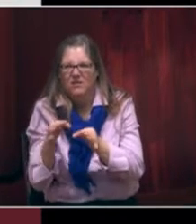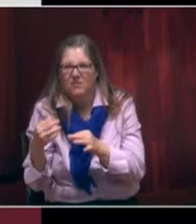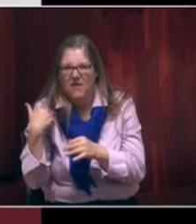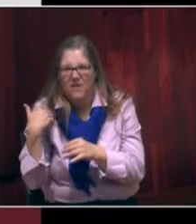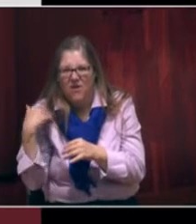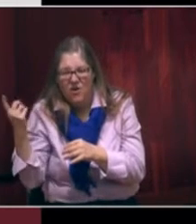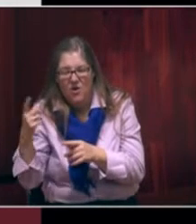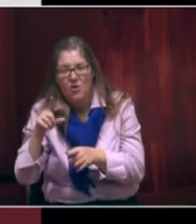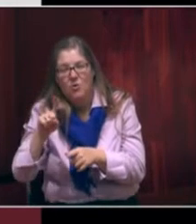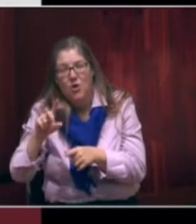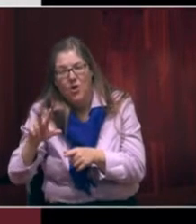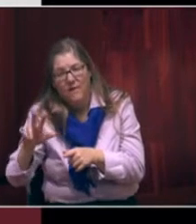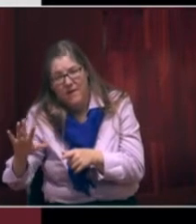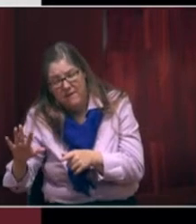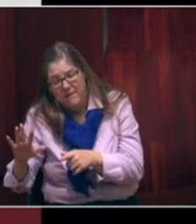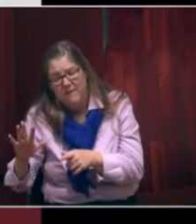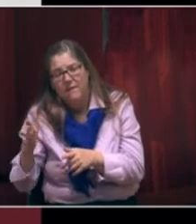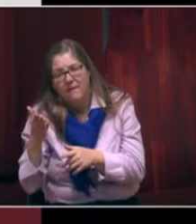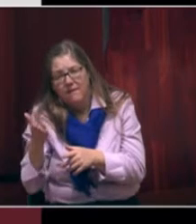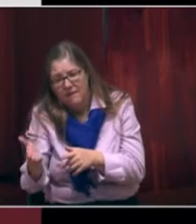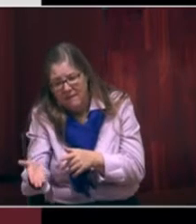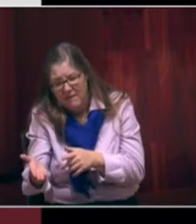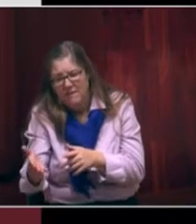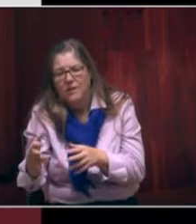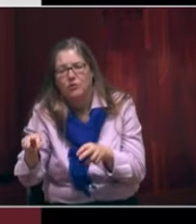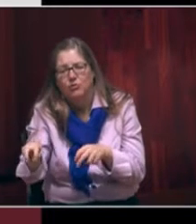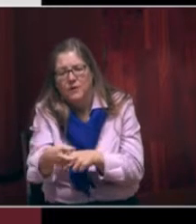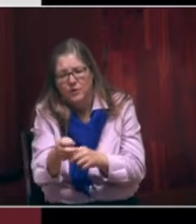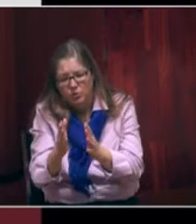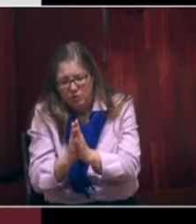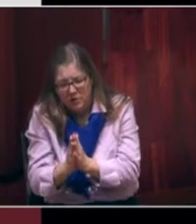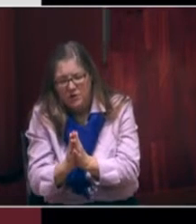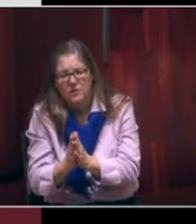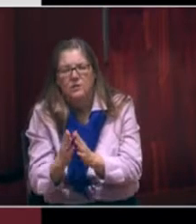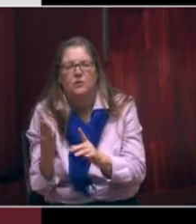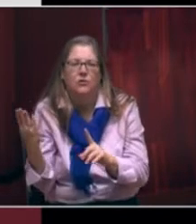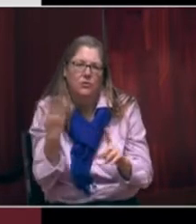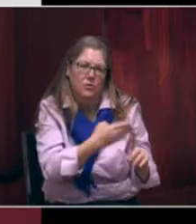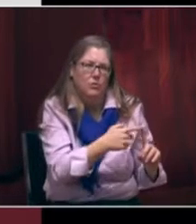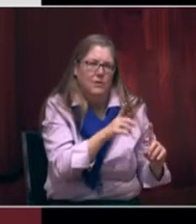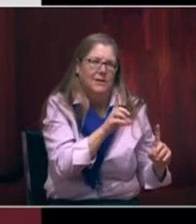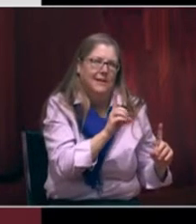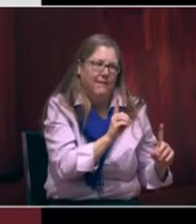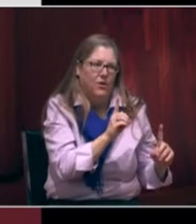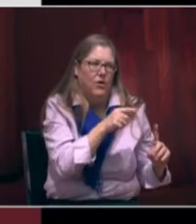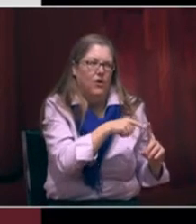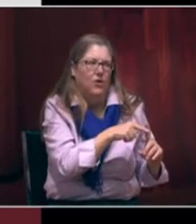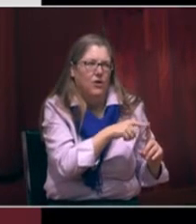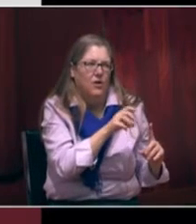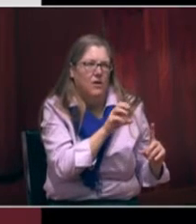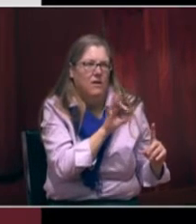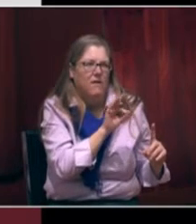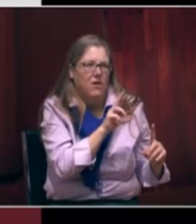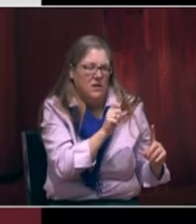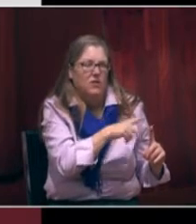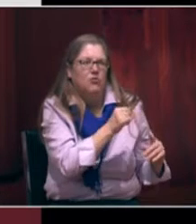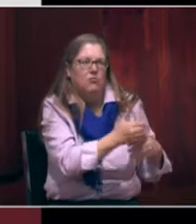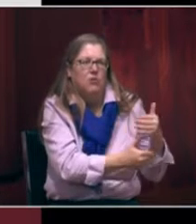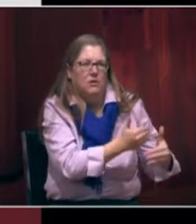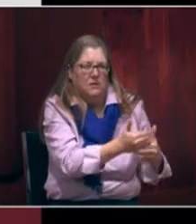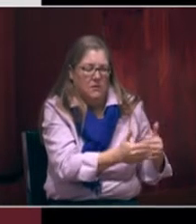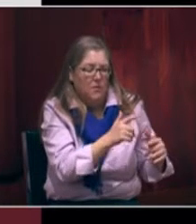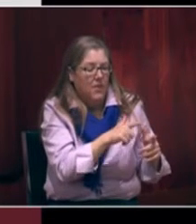the 135 or the portal-borne transfer request goes to the Denver FRC. They do the processing, but then the